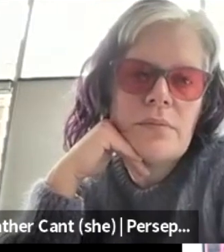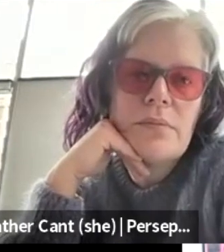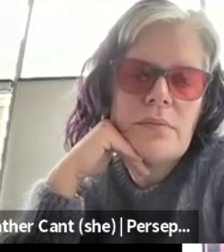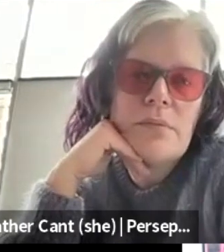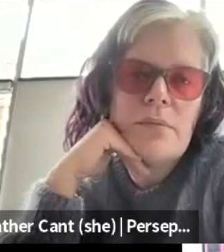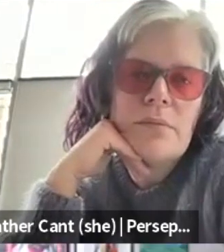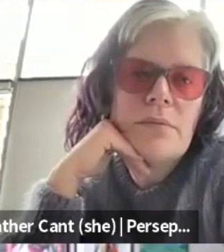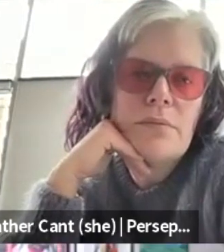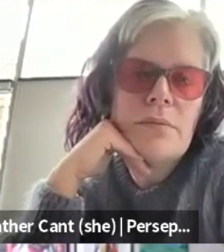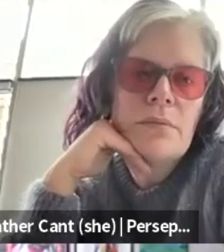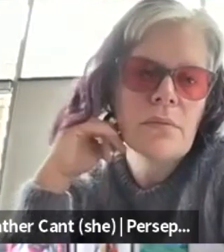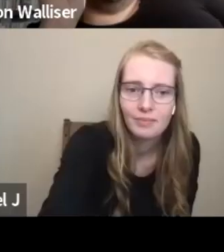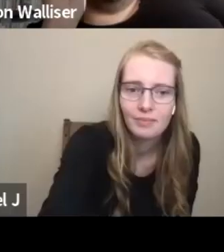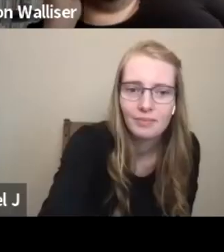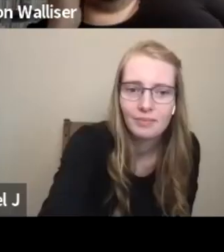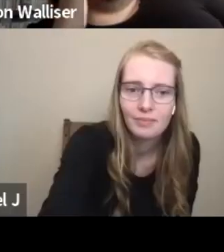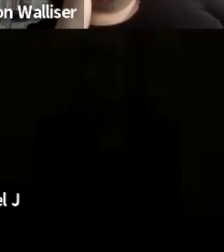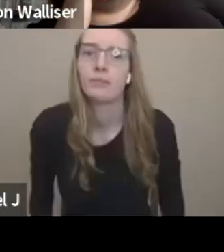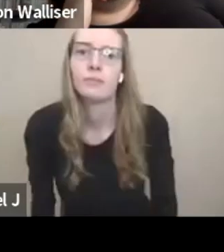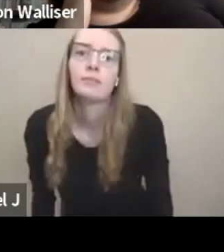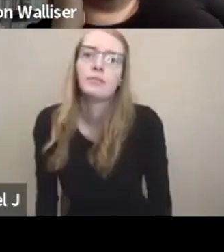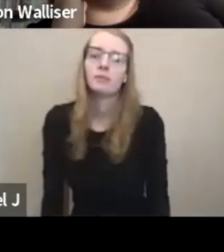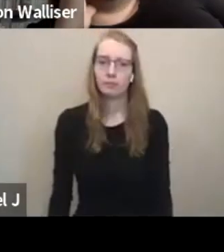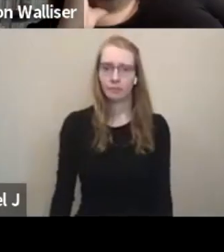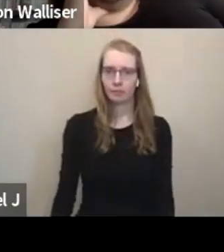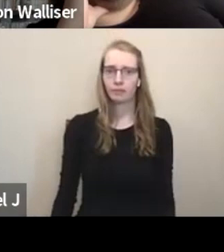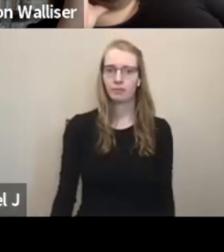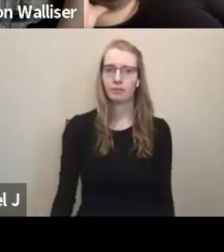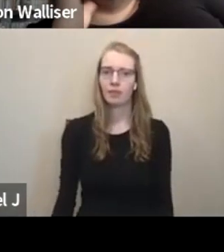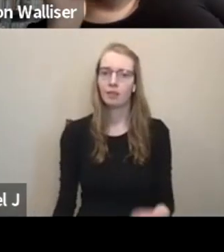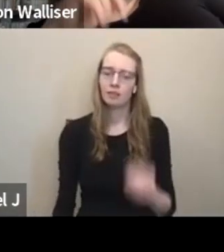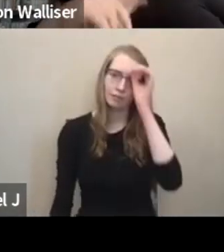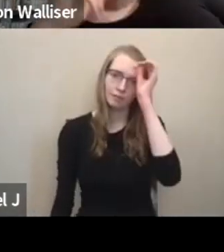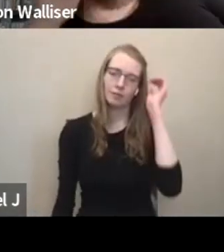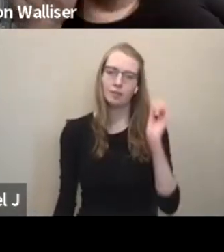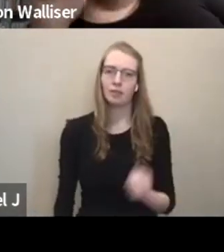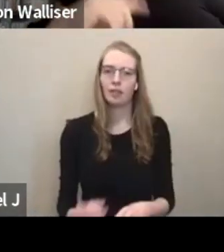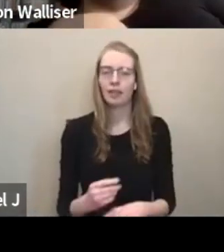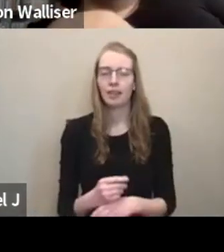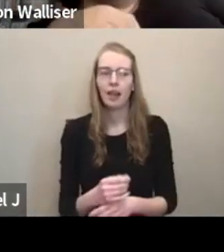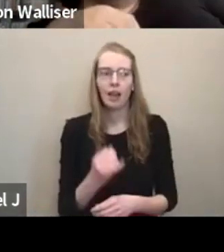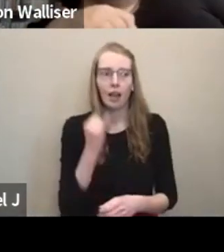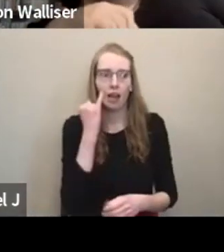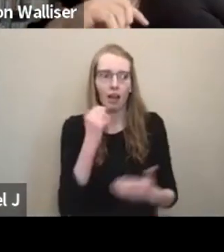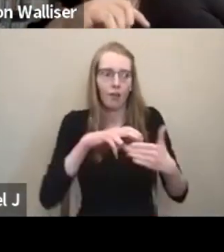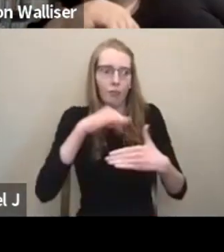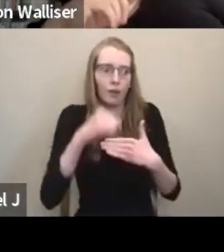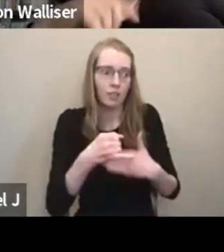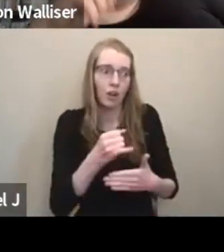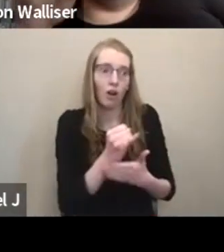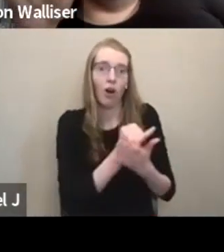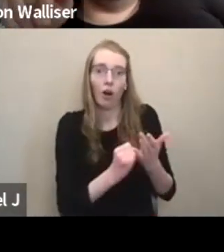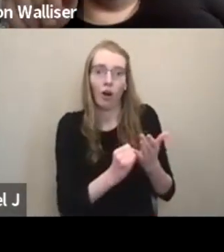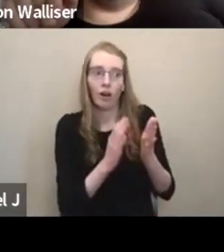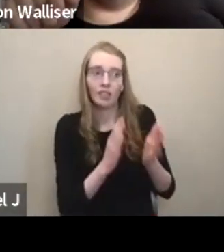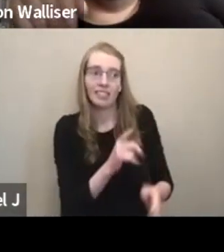projects that we produce are like artist-led projects. So it's an artist who's proposed a project to us and we're